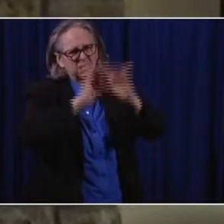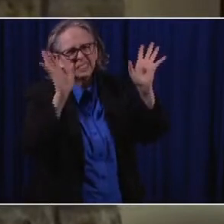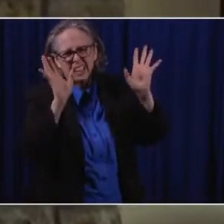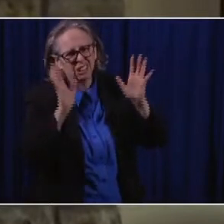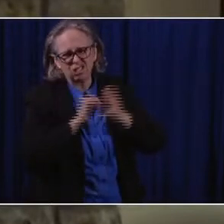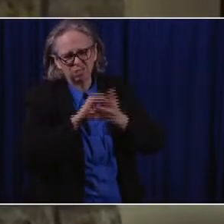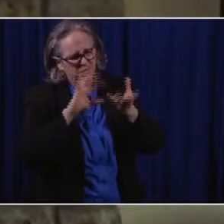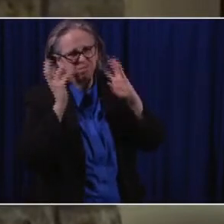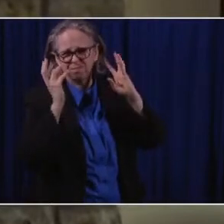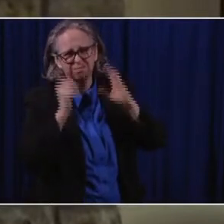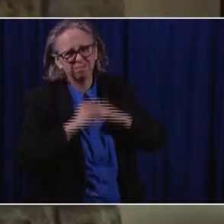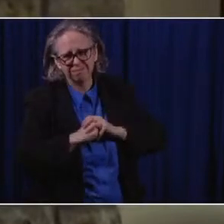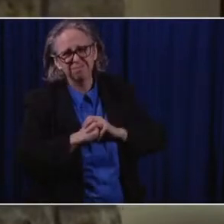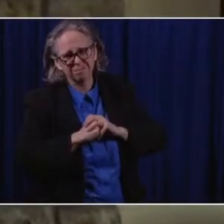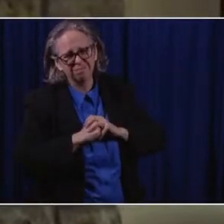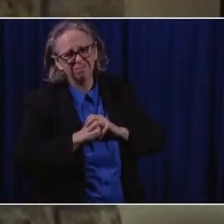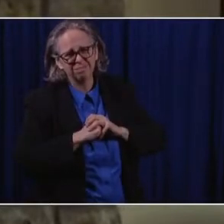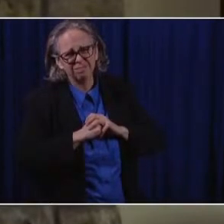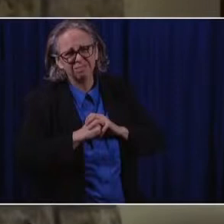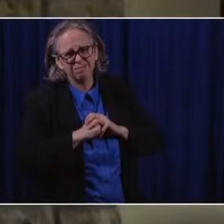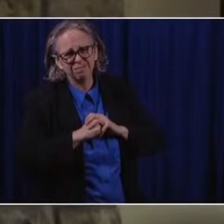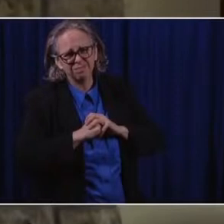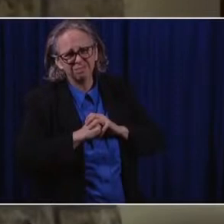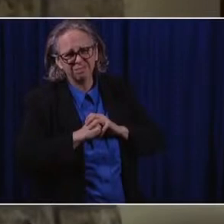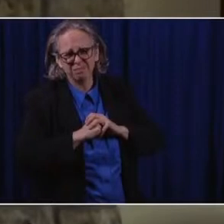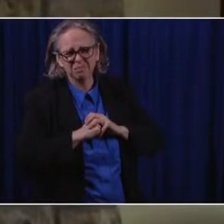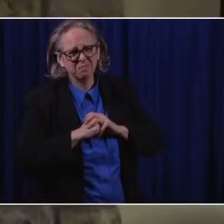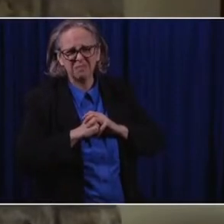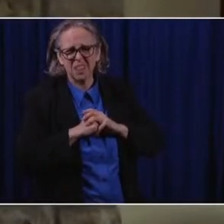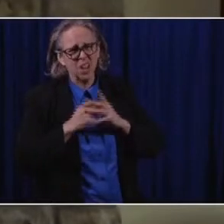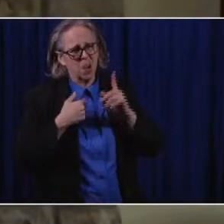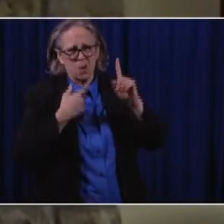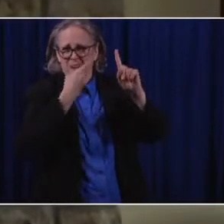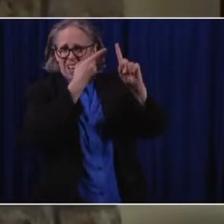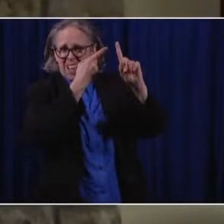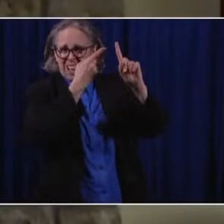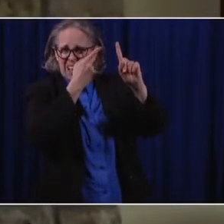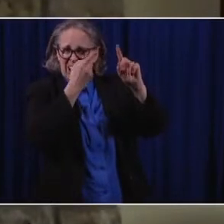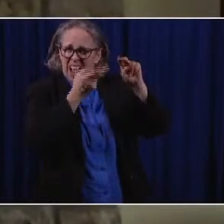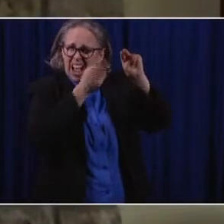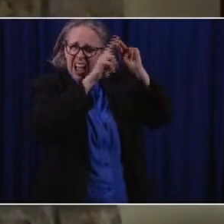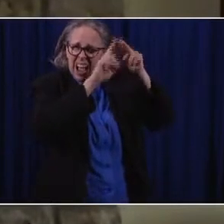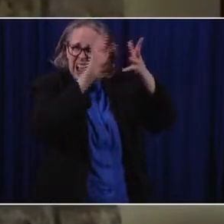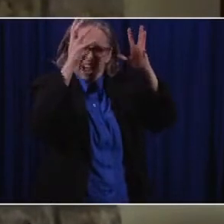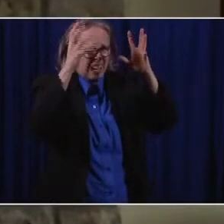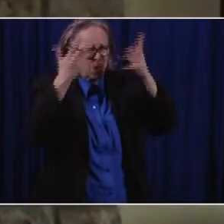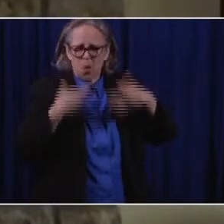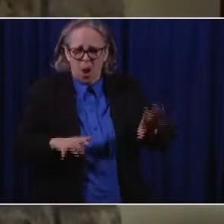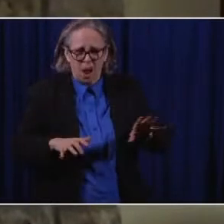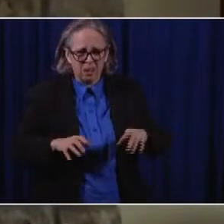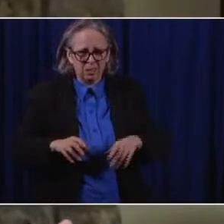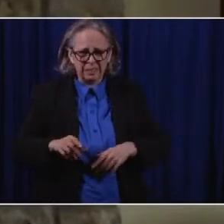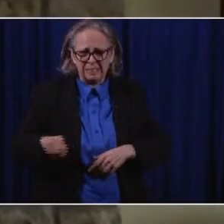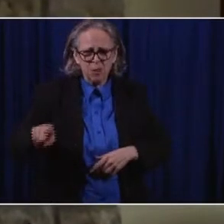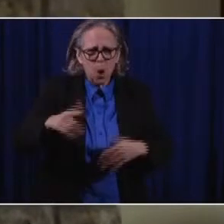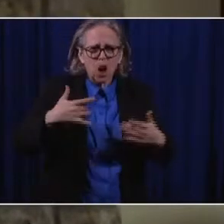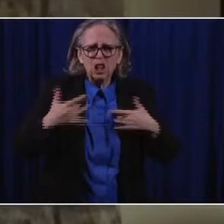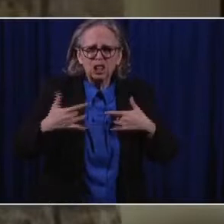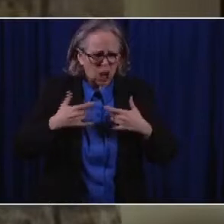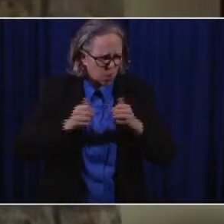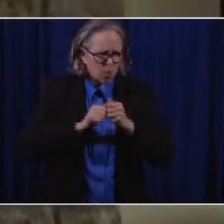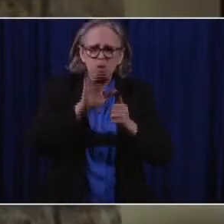This is not what we want to see. And for those who worry about the economy, as we all do, as we all